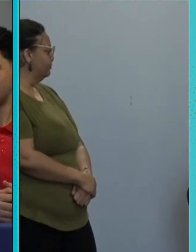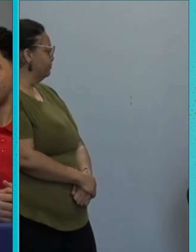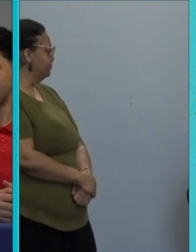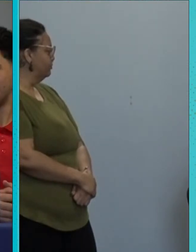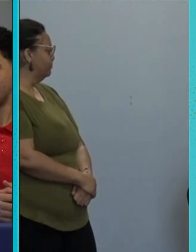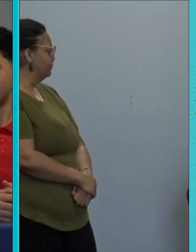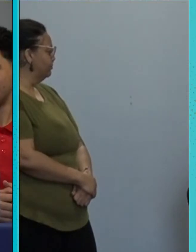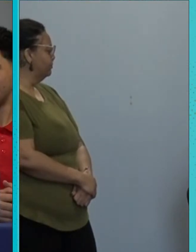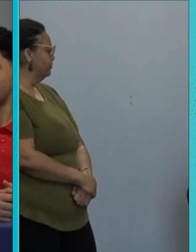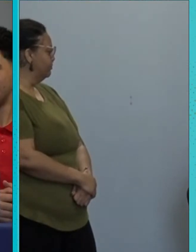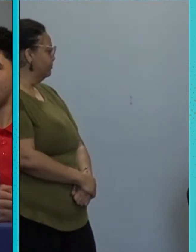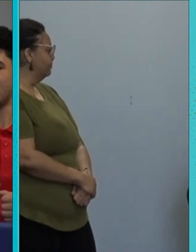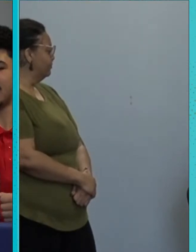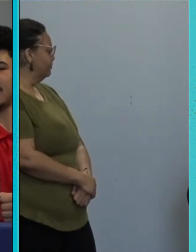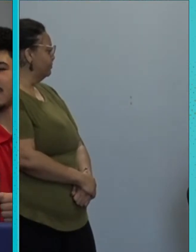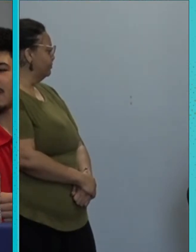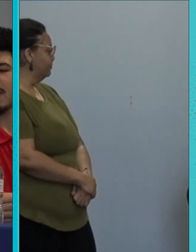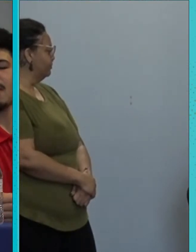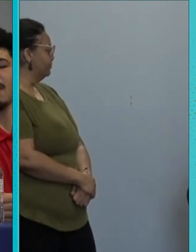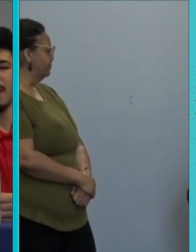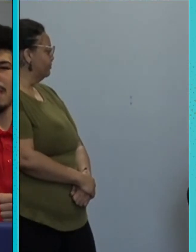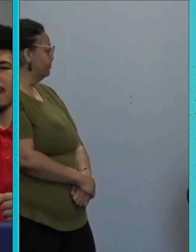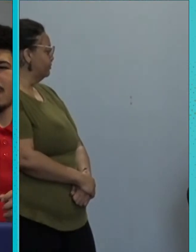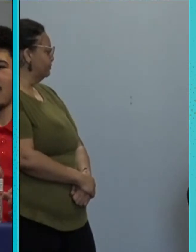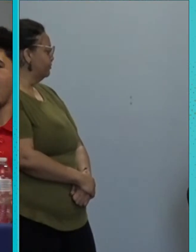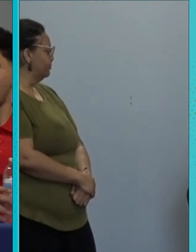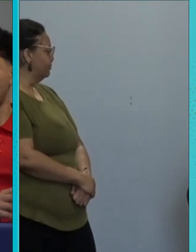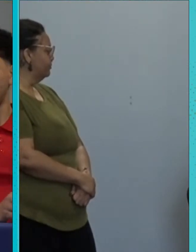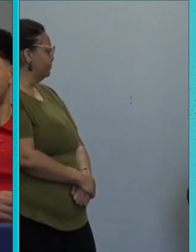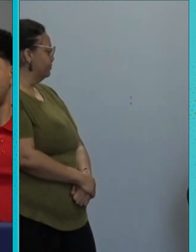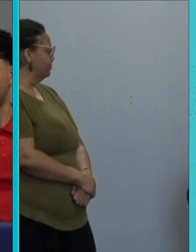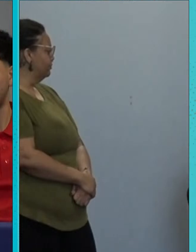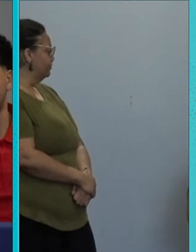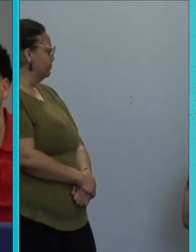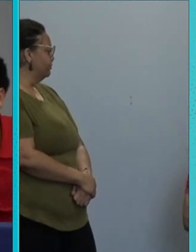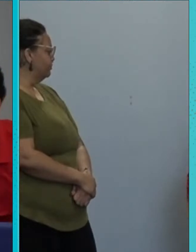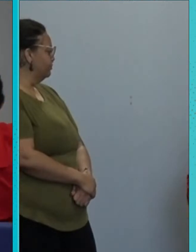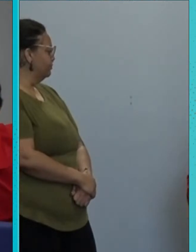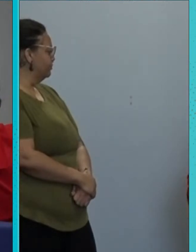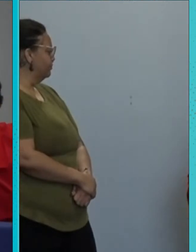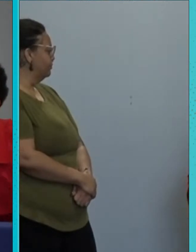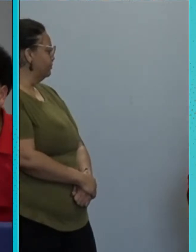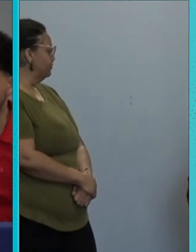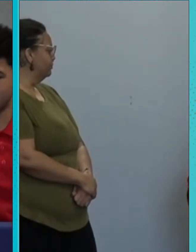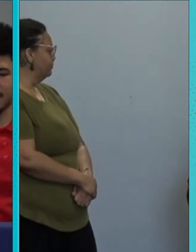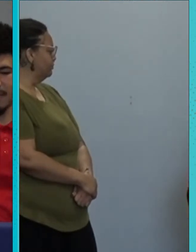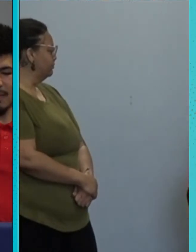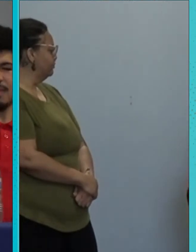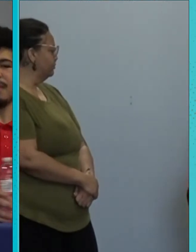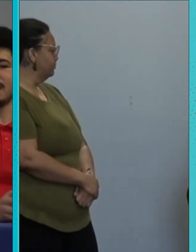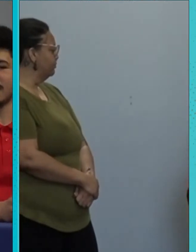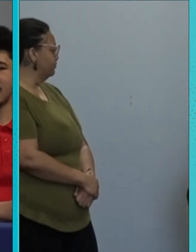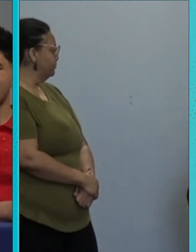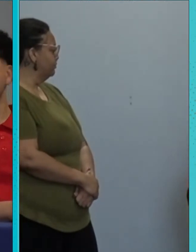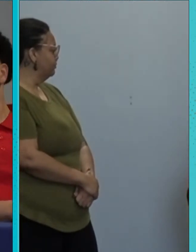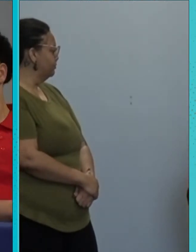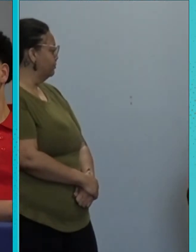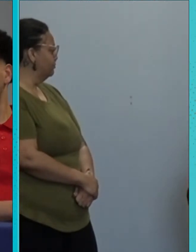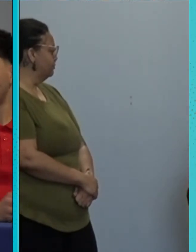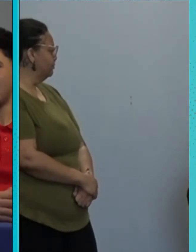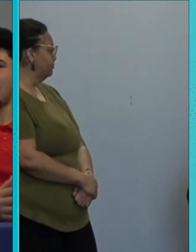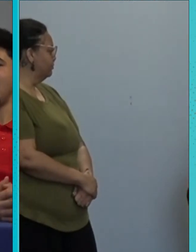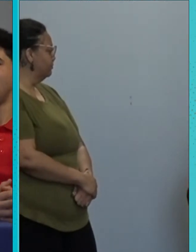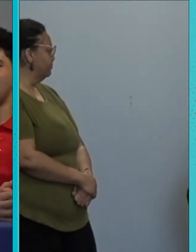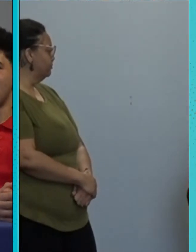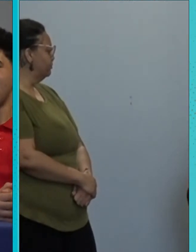other sports. So really, basketball, started with that and didn't